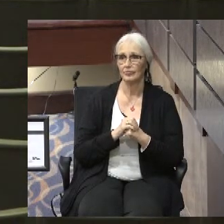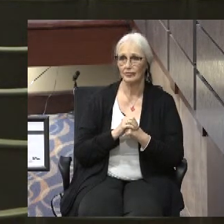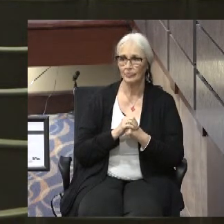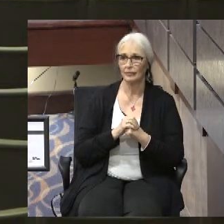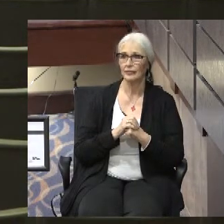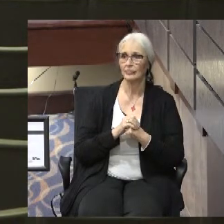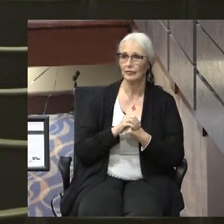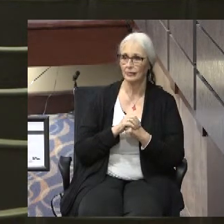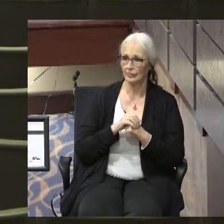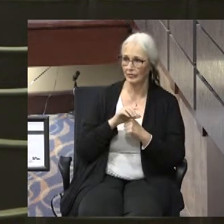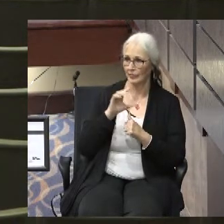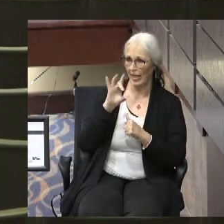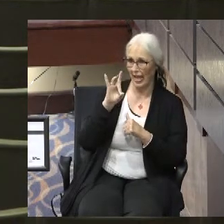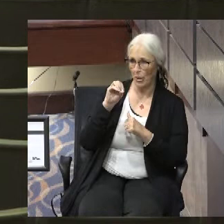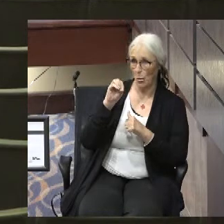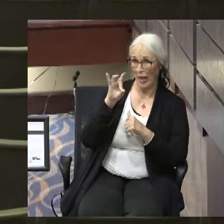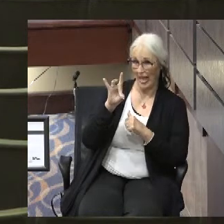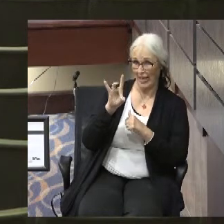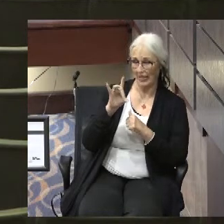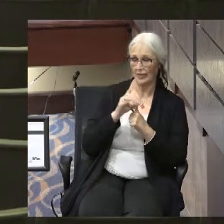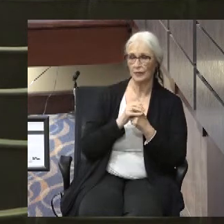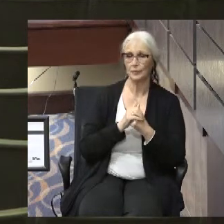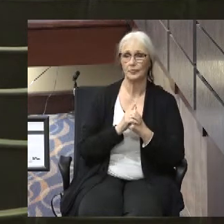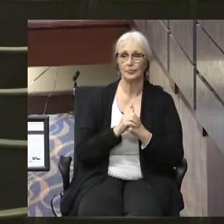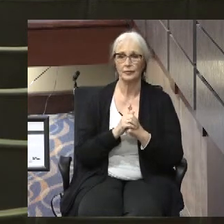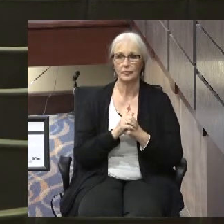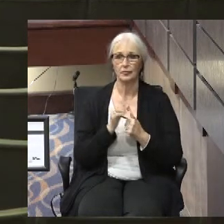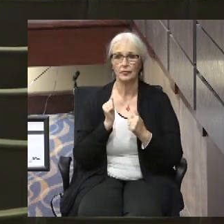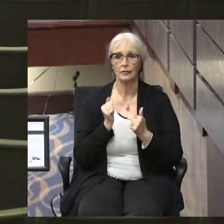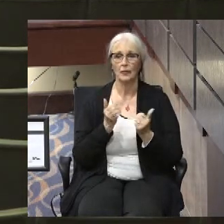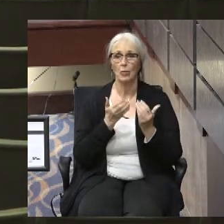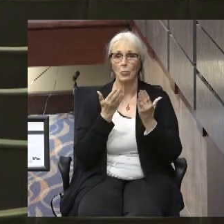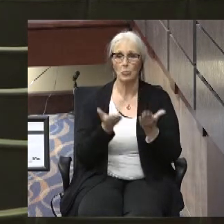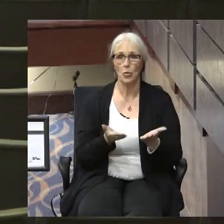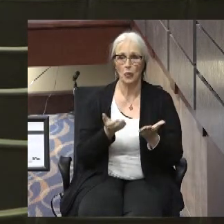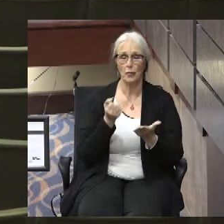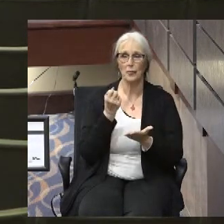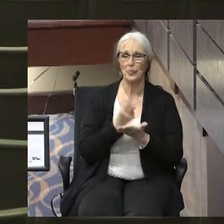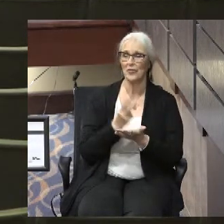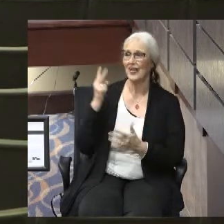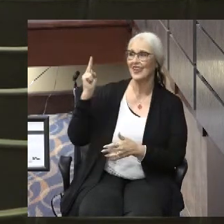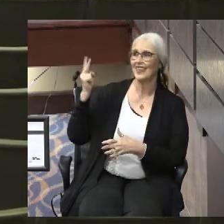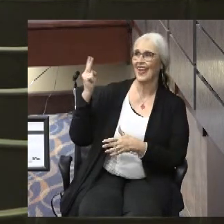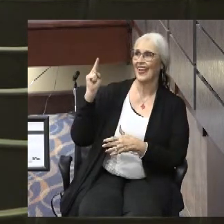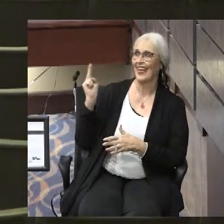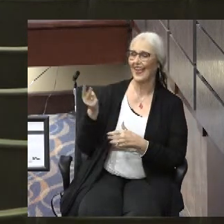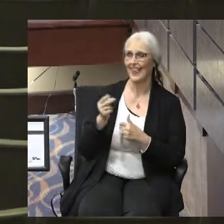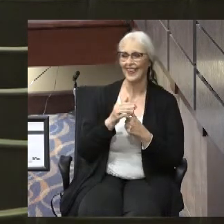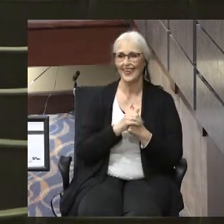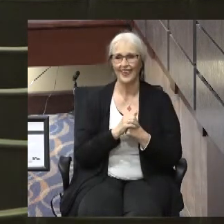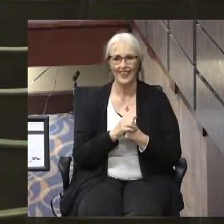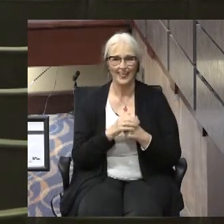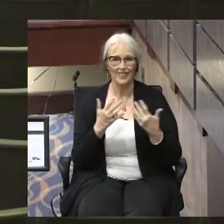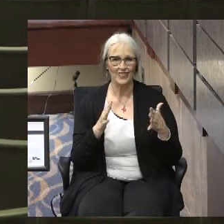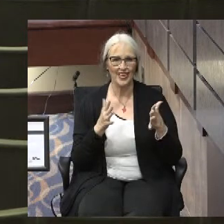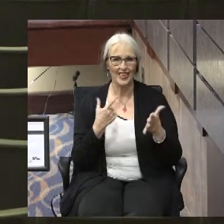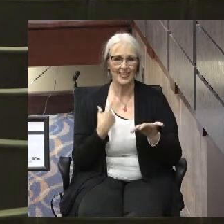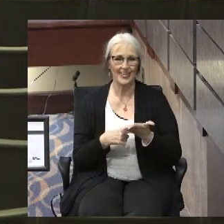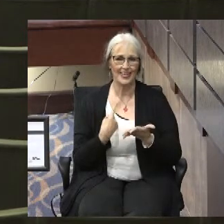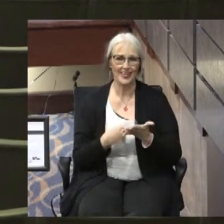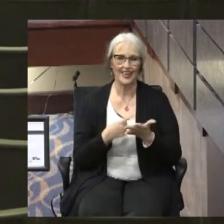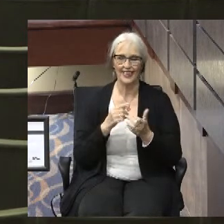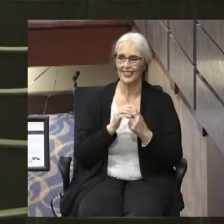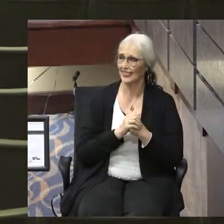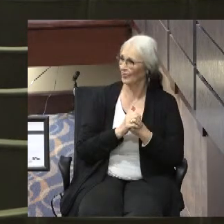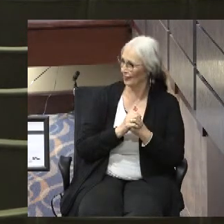resolution 2022-808. Is there a motion? Move for approval. Oh, second. Any discussion? Please